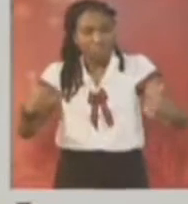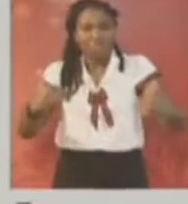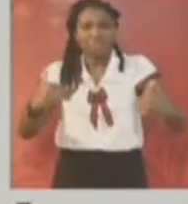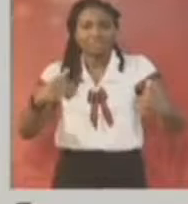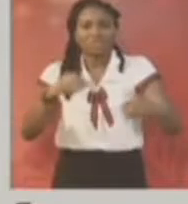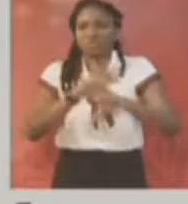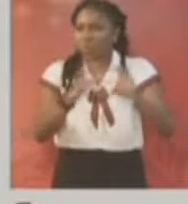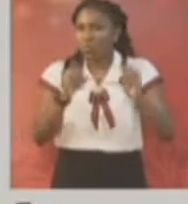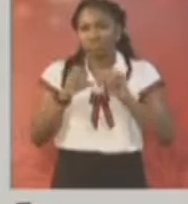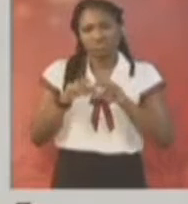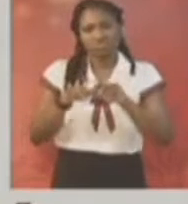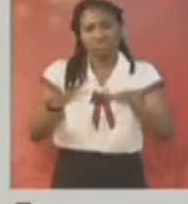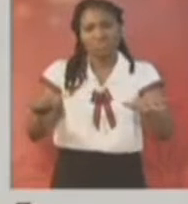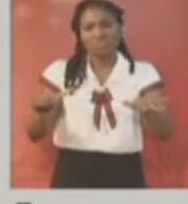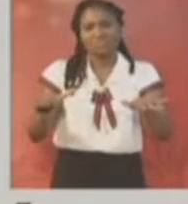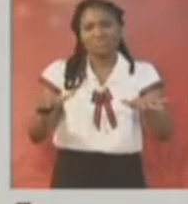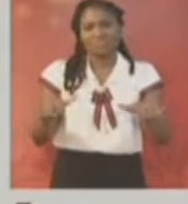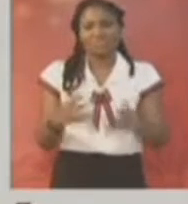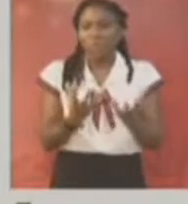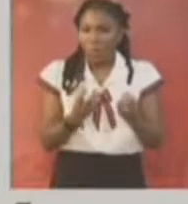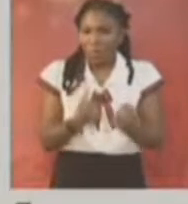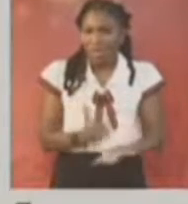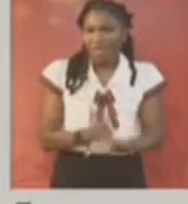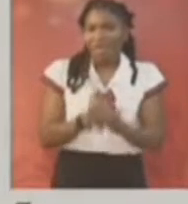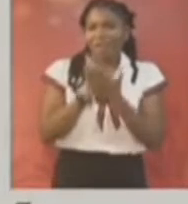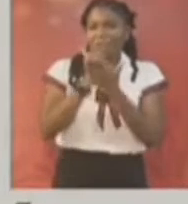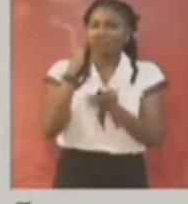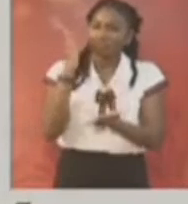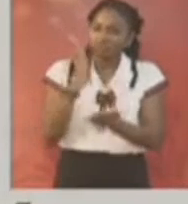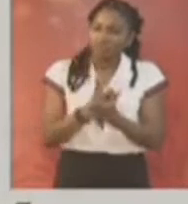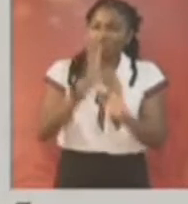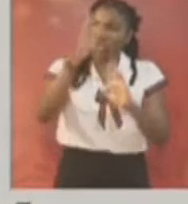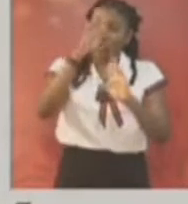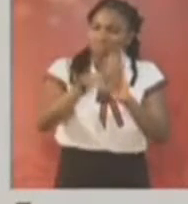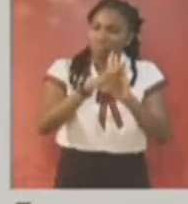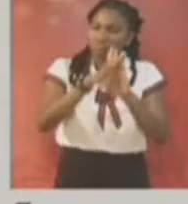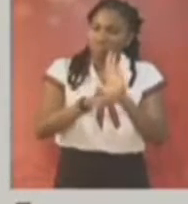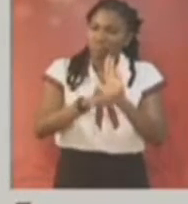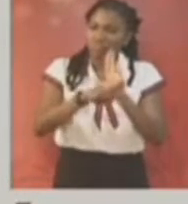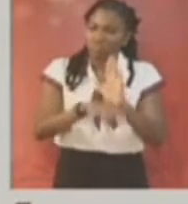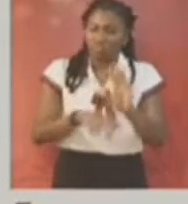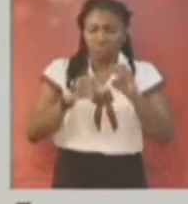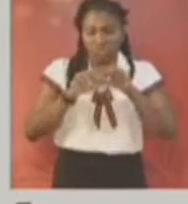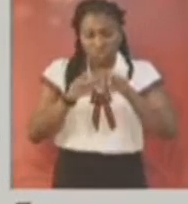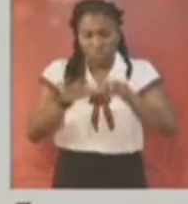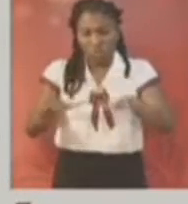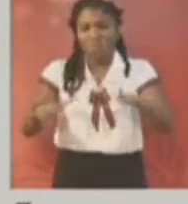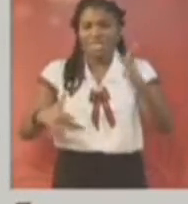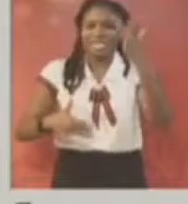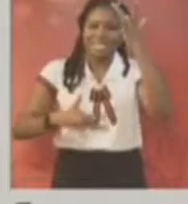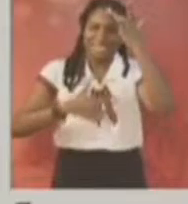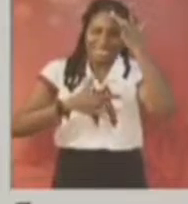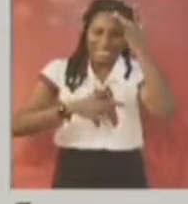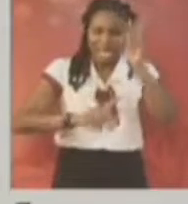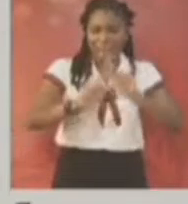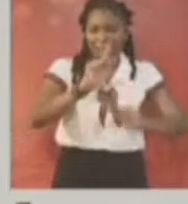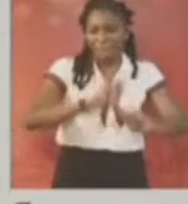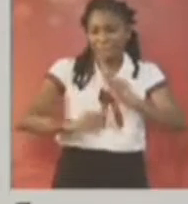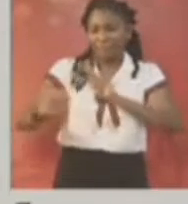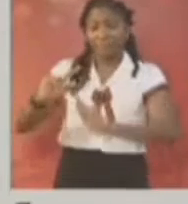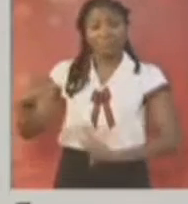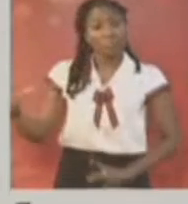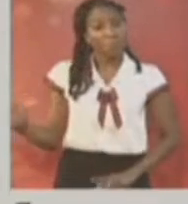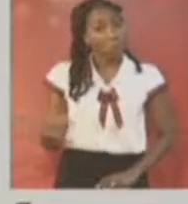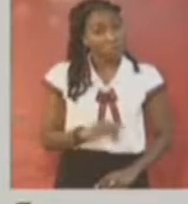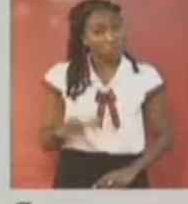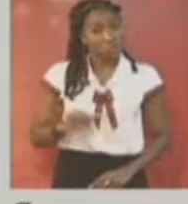the things we want to focus on to reduce that ongoing or that continuing risk of transmission within the population. Also,